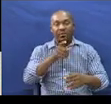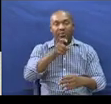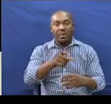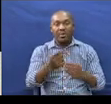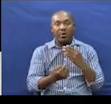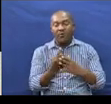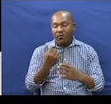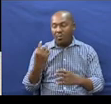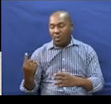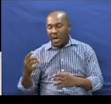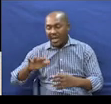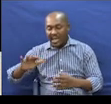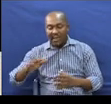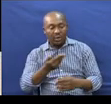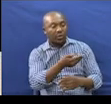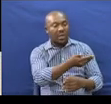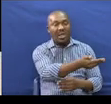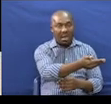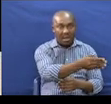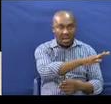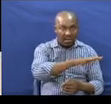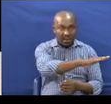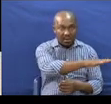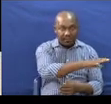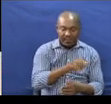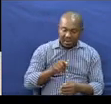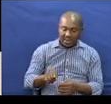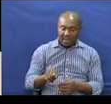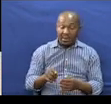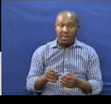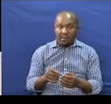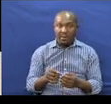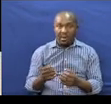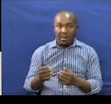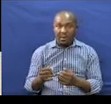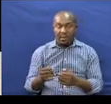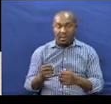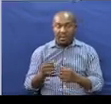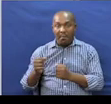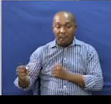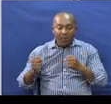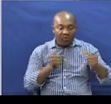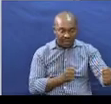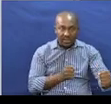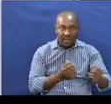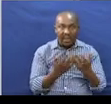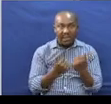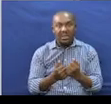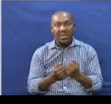one areas to another areas. Now that movement, it can be either seasonally or